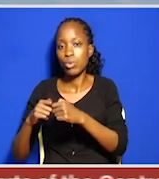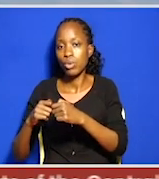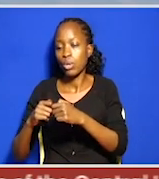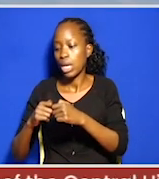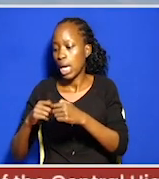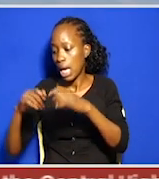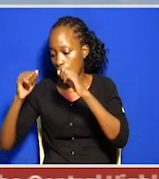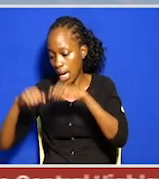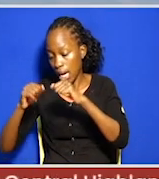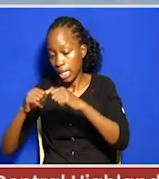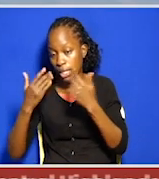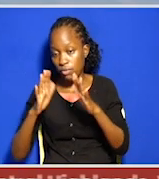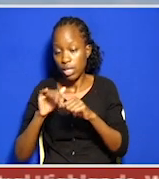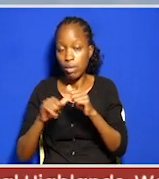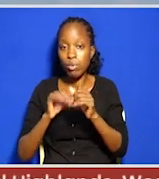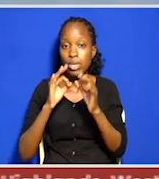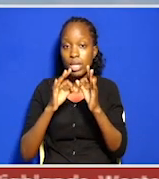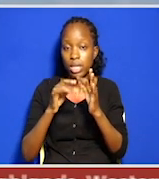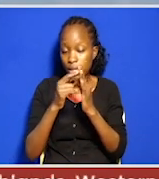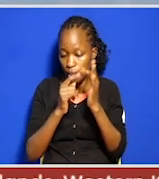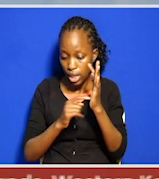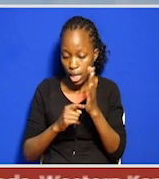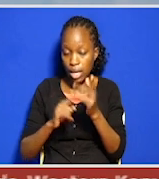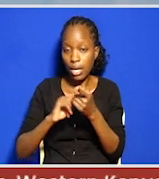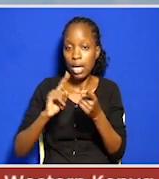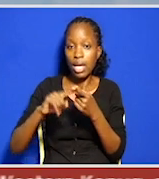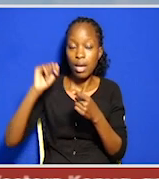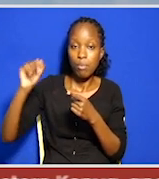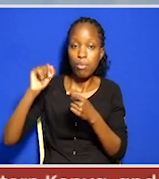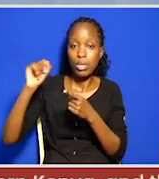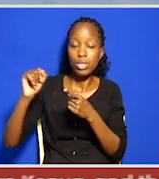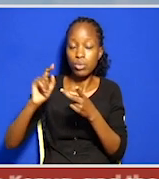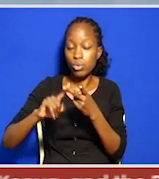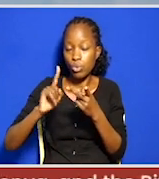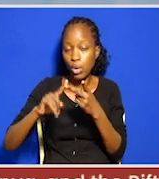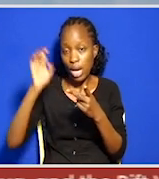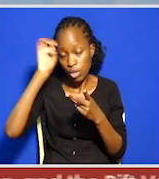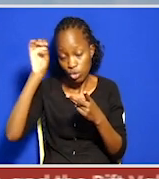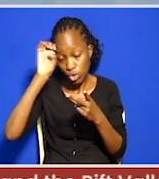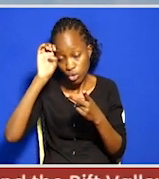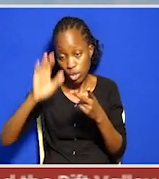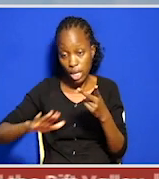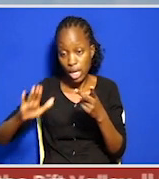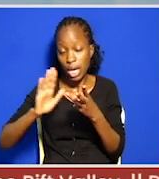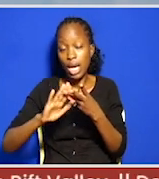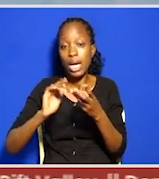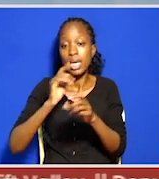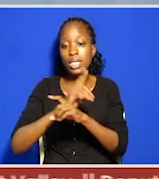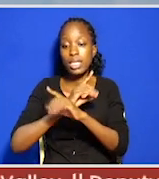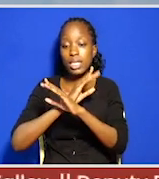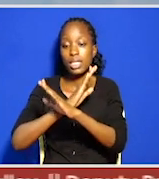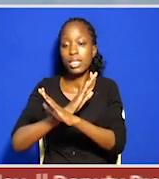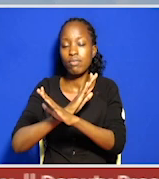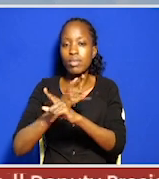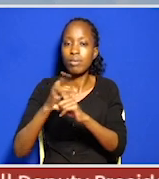bilateral instruments in the fields of political consultations, education, and defense, although there's just a